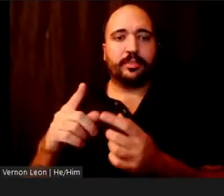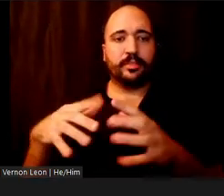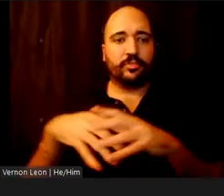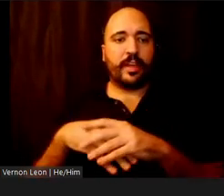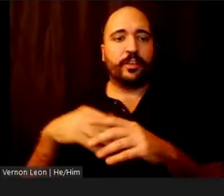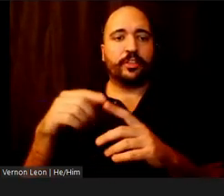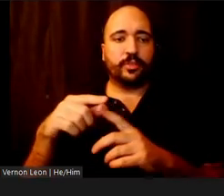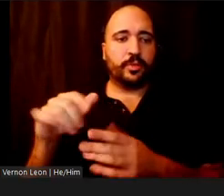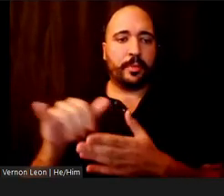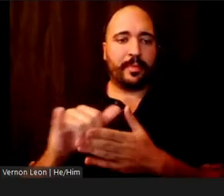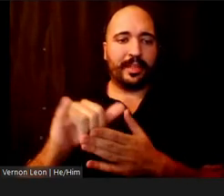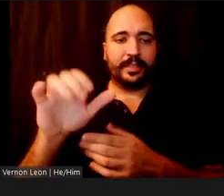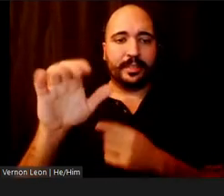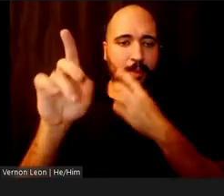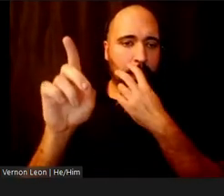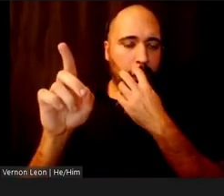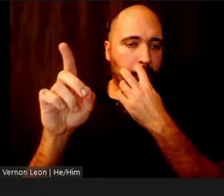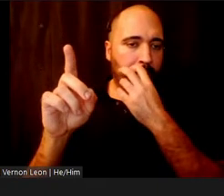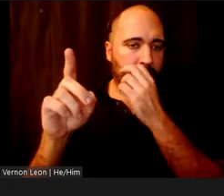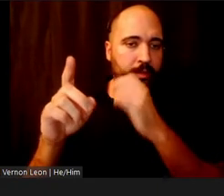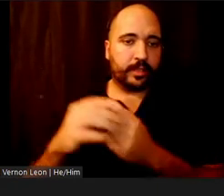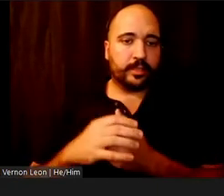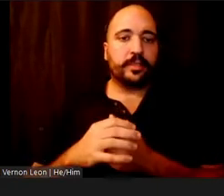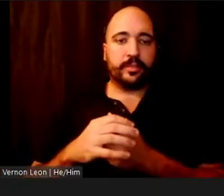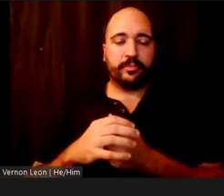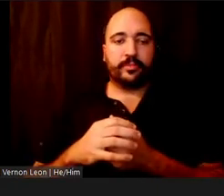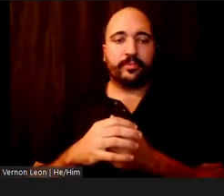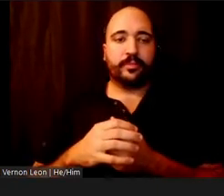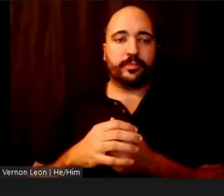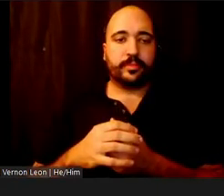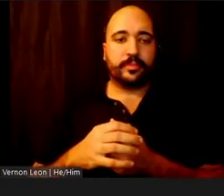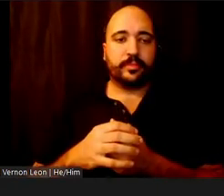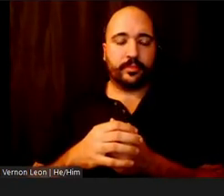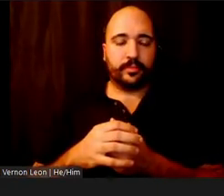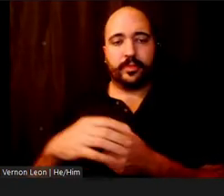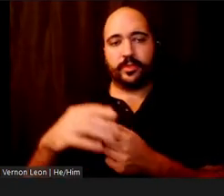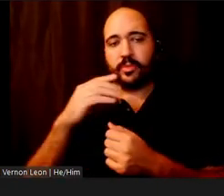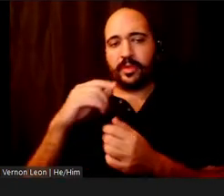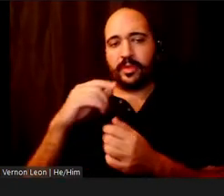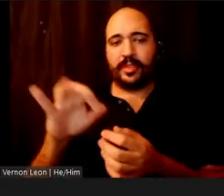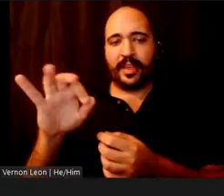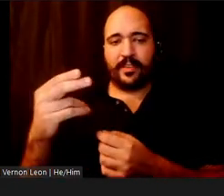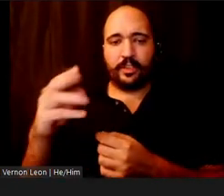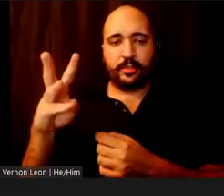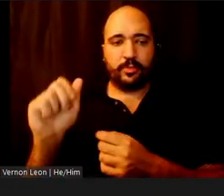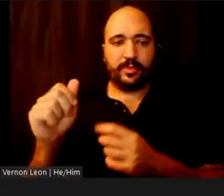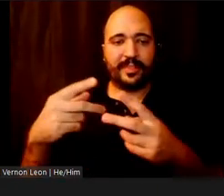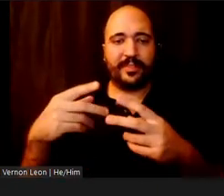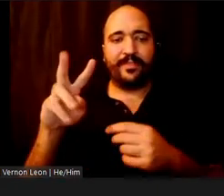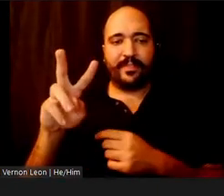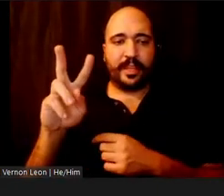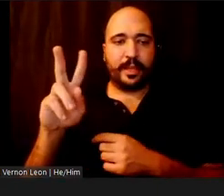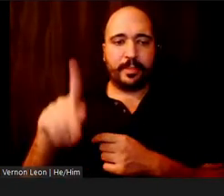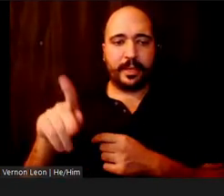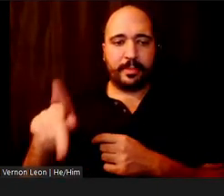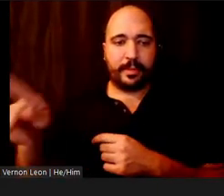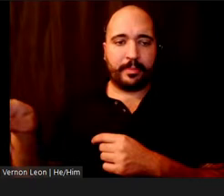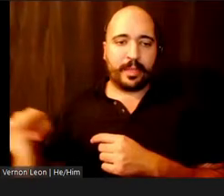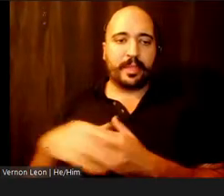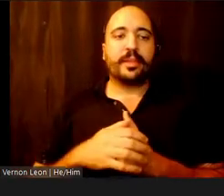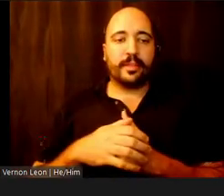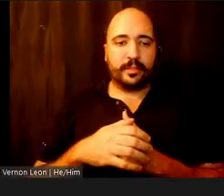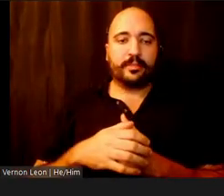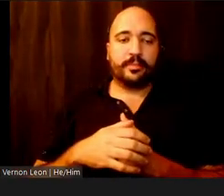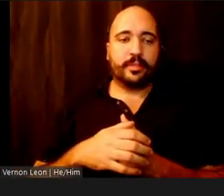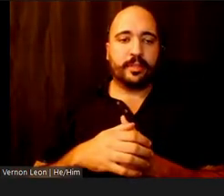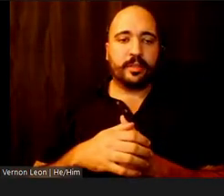revenue for future transportation improvements pursuant to acceptance into the FHWA's Value Pricing Pilot Program, or BPPP.